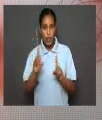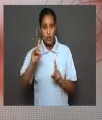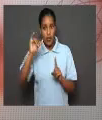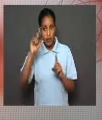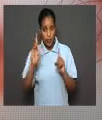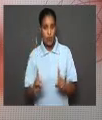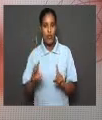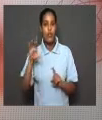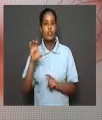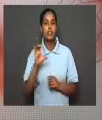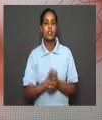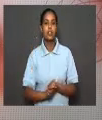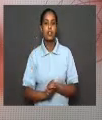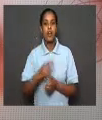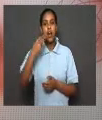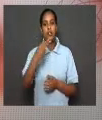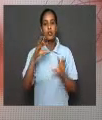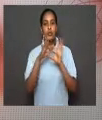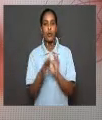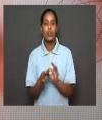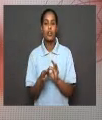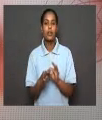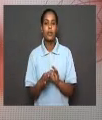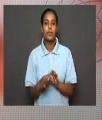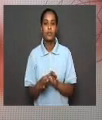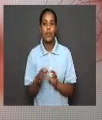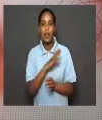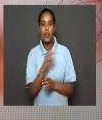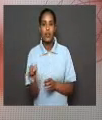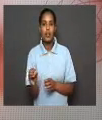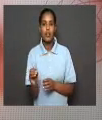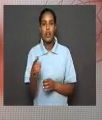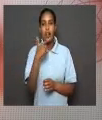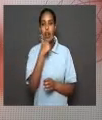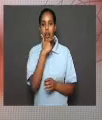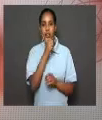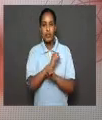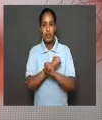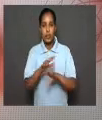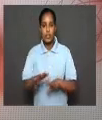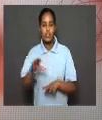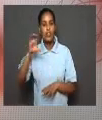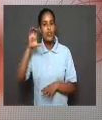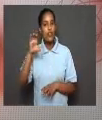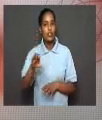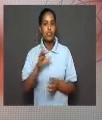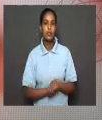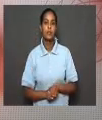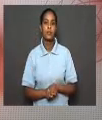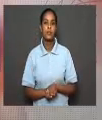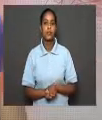dipole-dipole forces, hydrogen bonding, and London dispersion